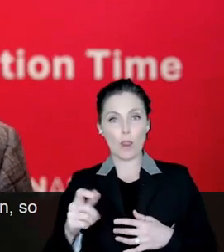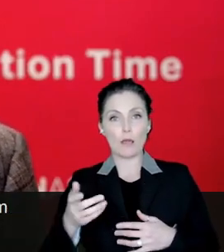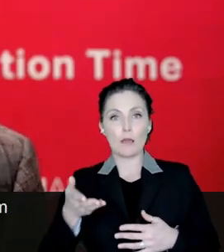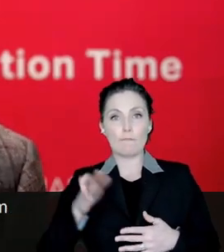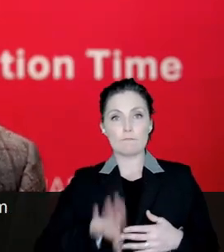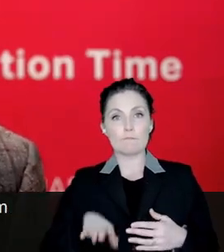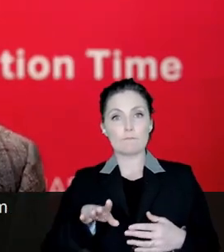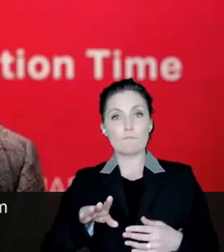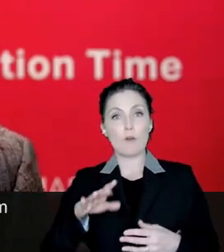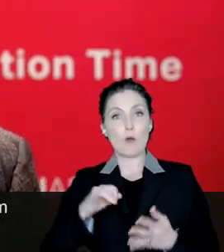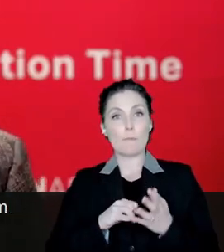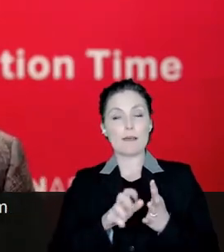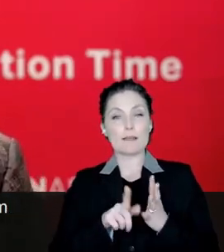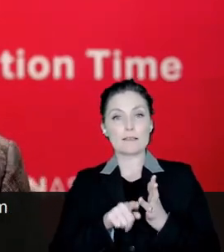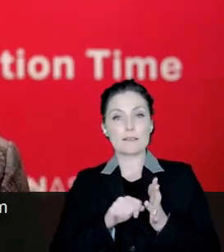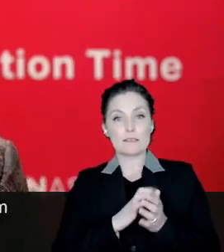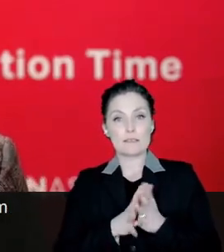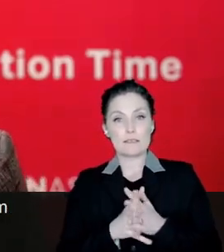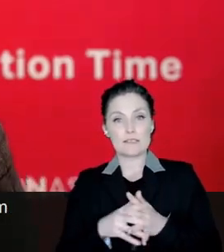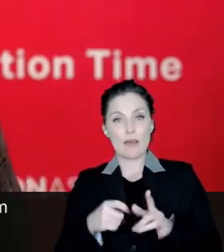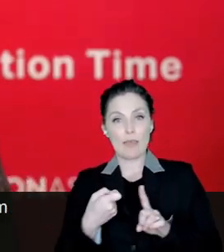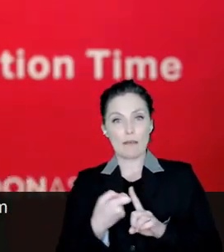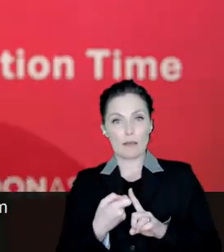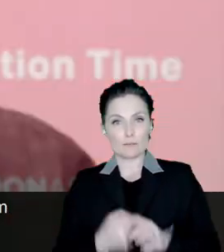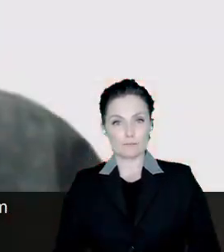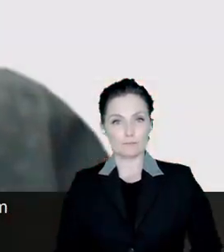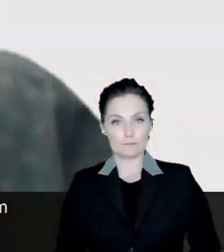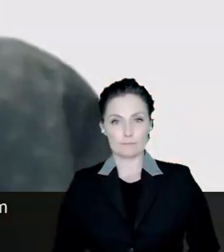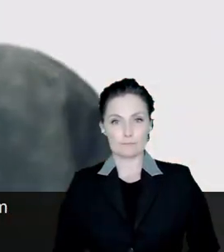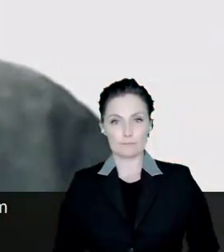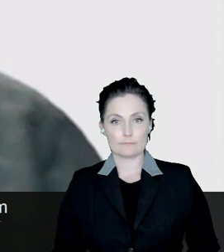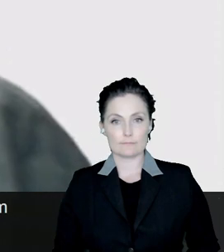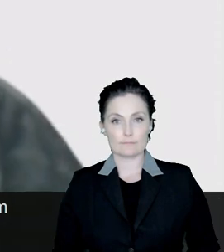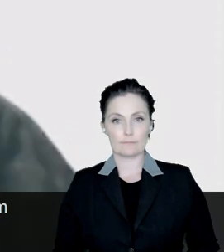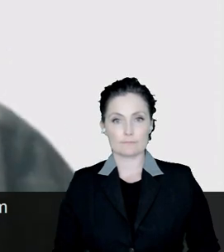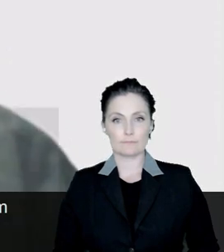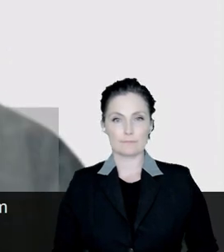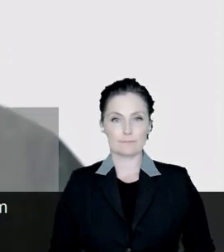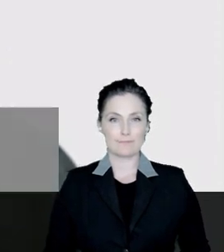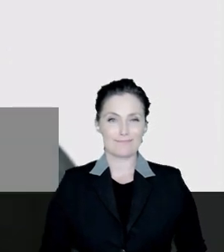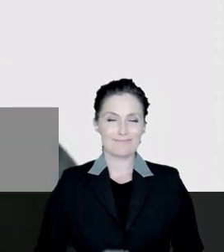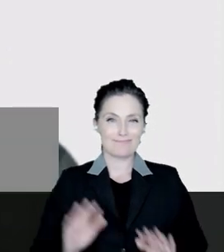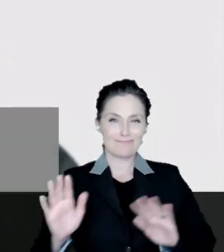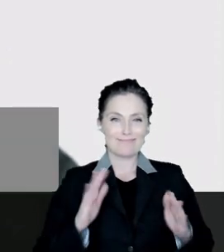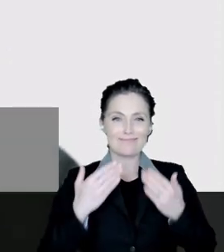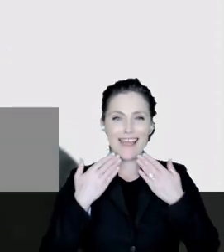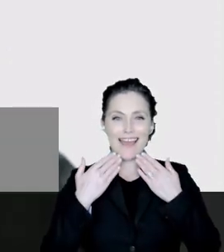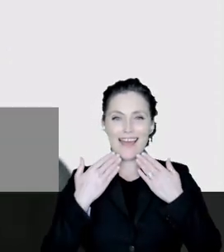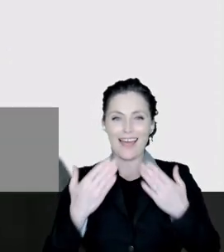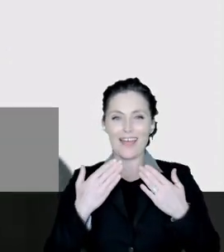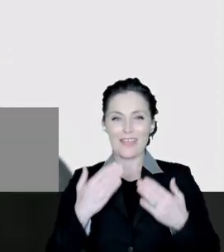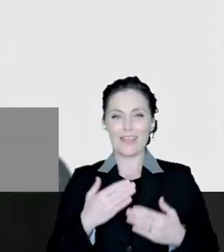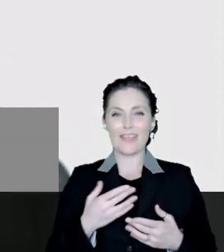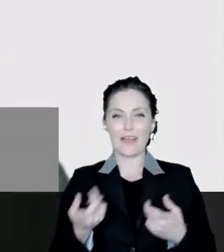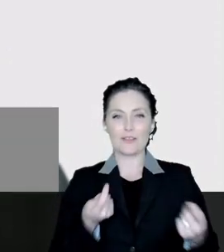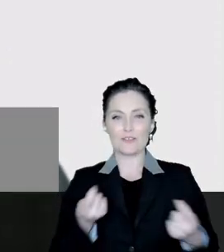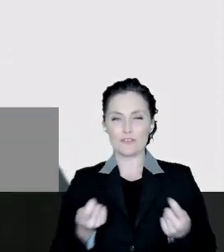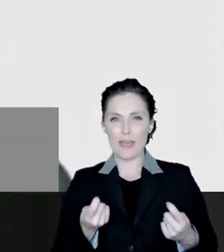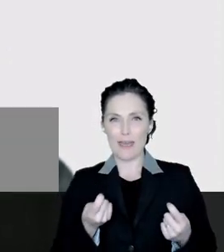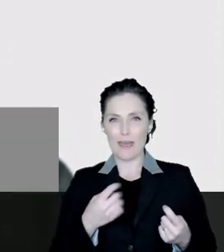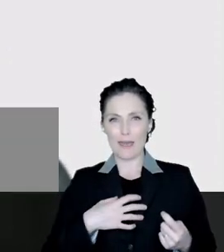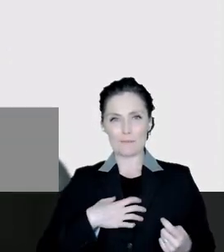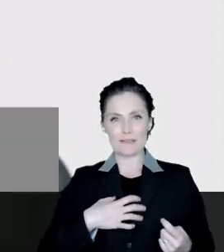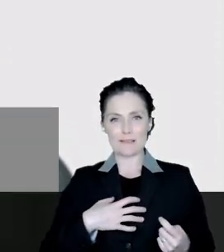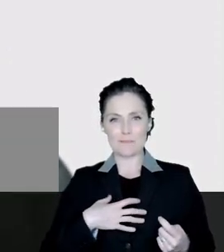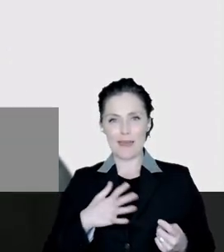of Southwark. Chino. Thank you, Chair. Mr. Mayor, Assembly members, and good evening,